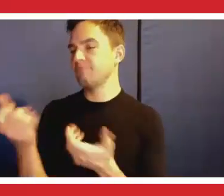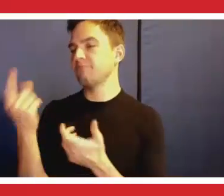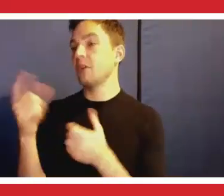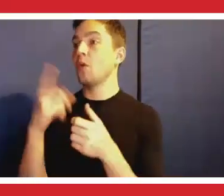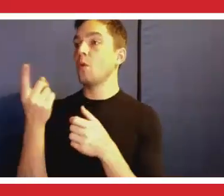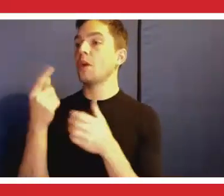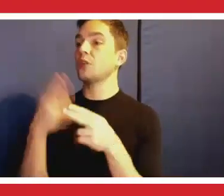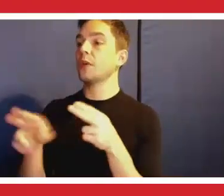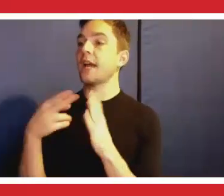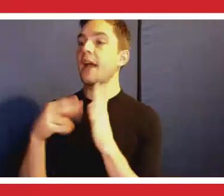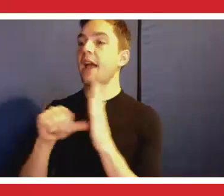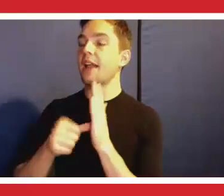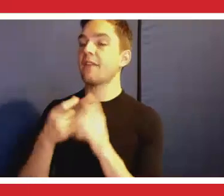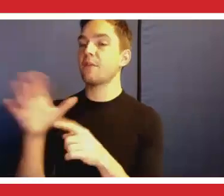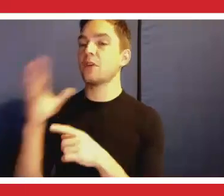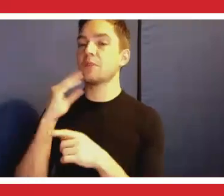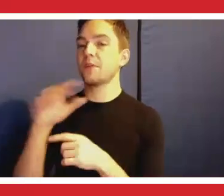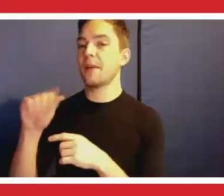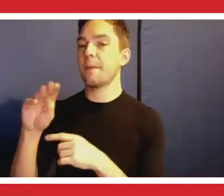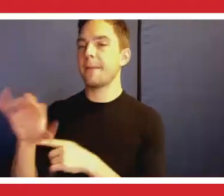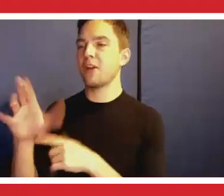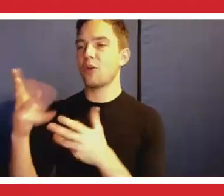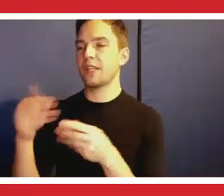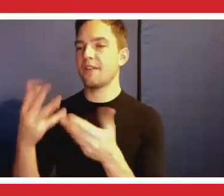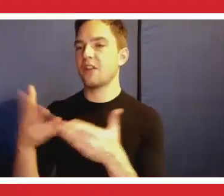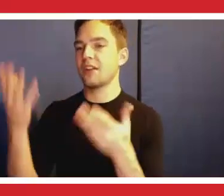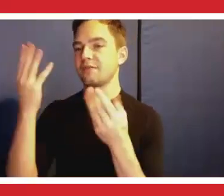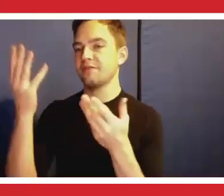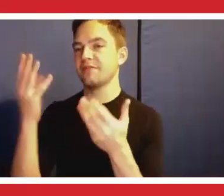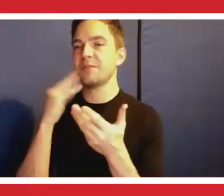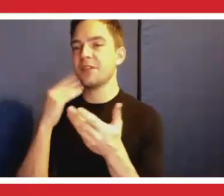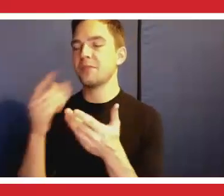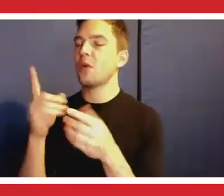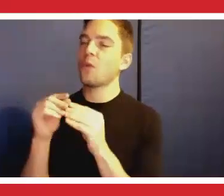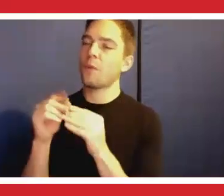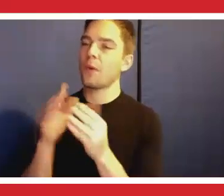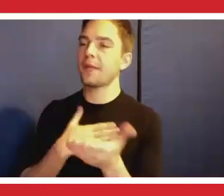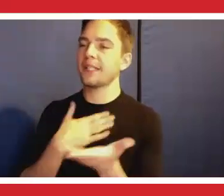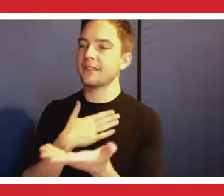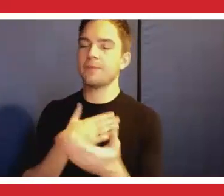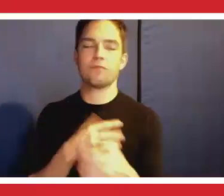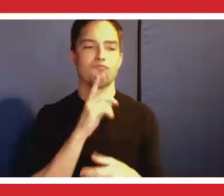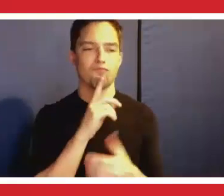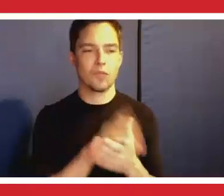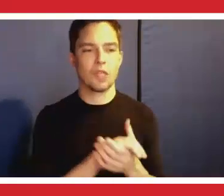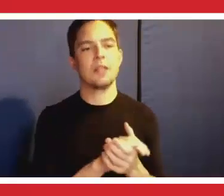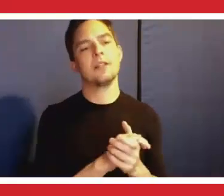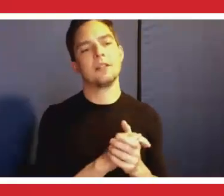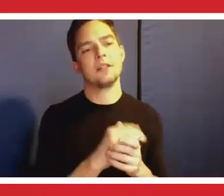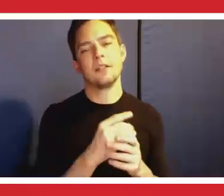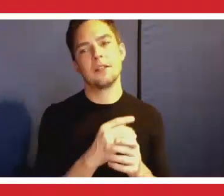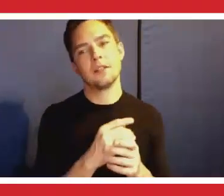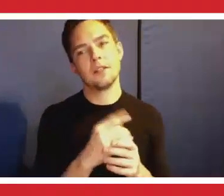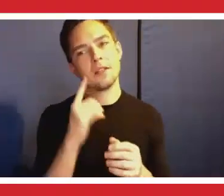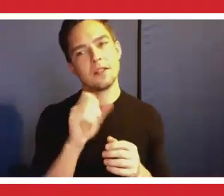your experience. I know you've given us lots of them, but one more, please. Sure. I think South-South cooperation